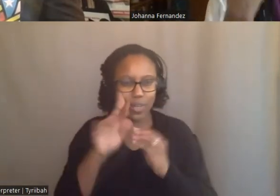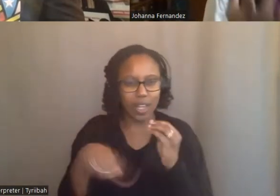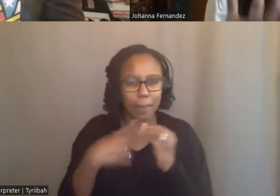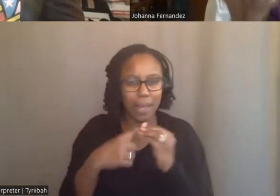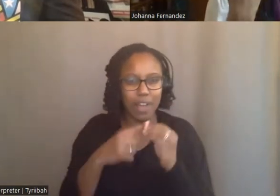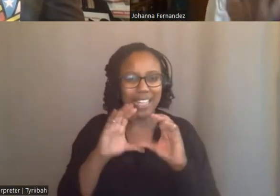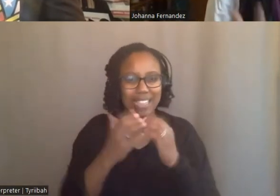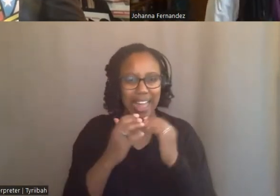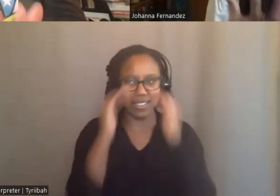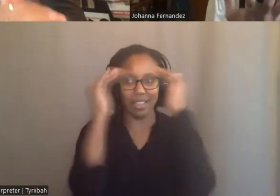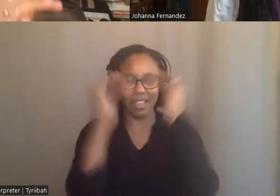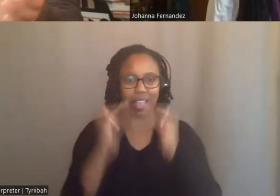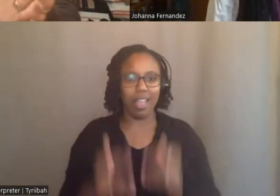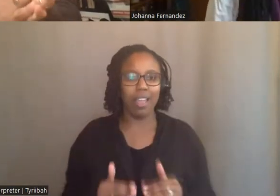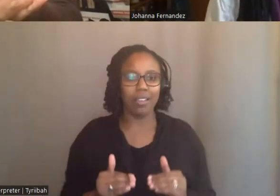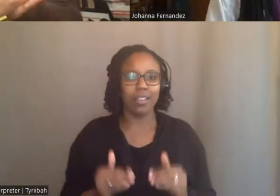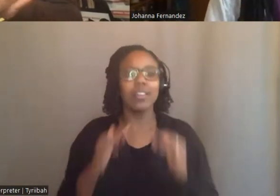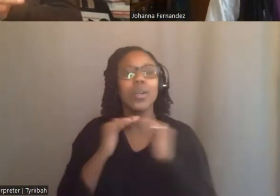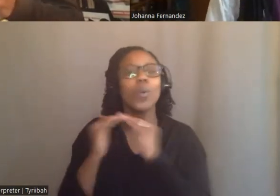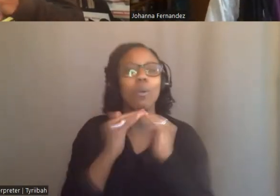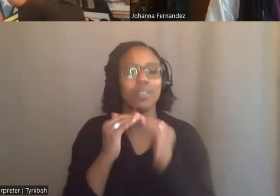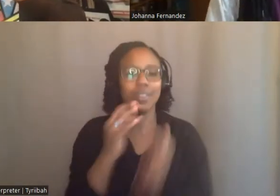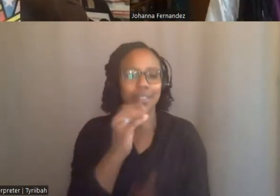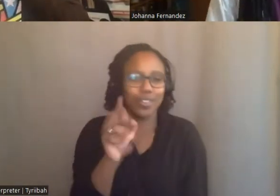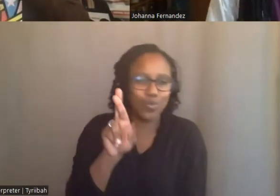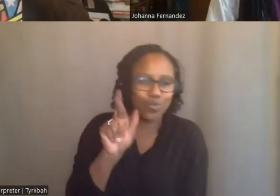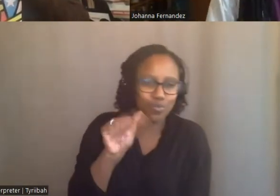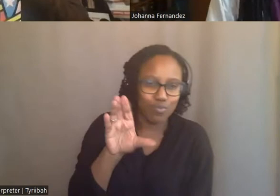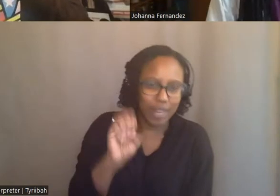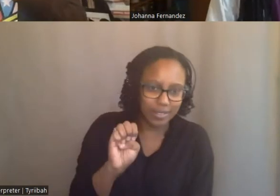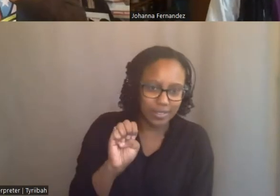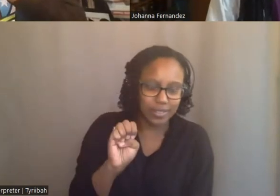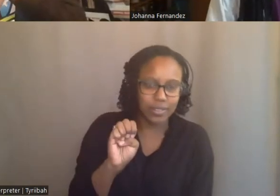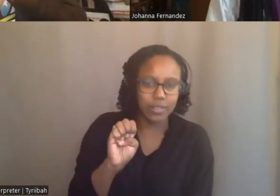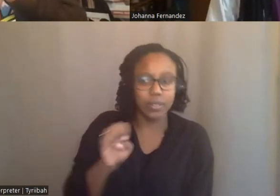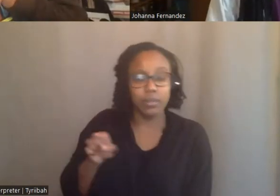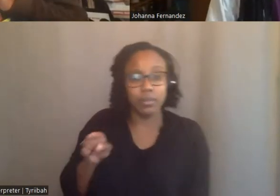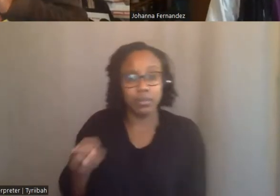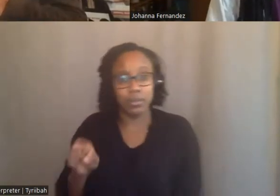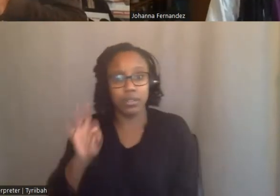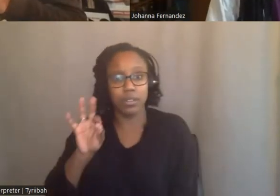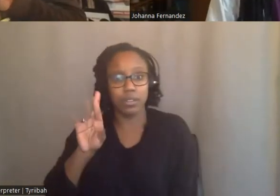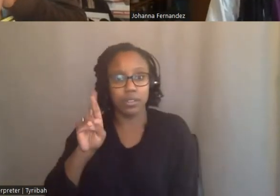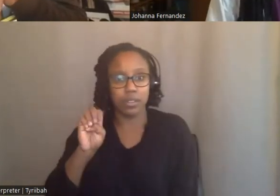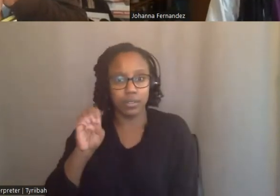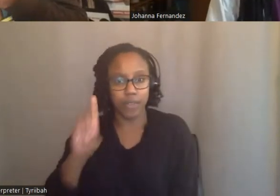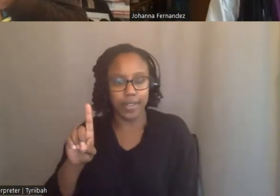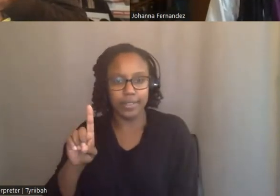it was a very grounded vision that he had,